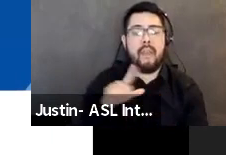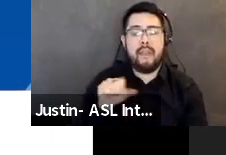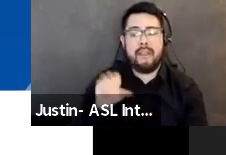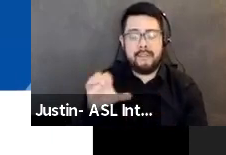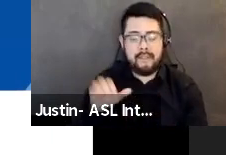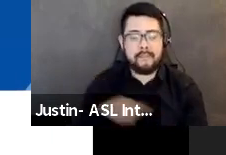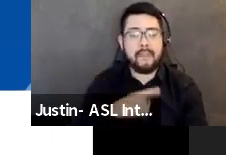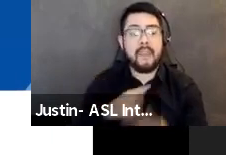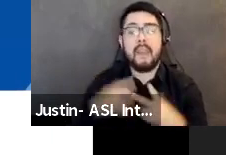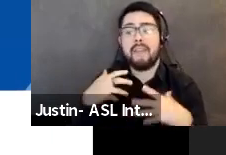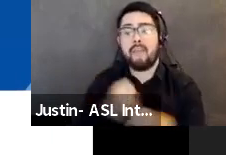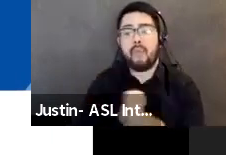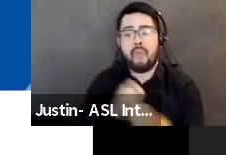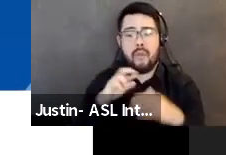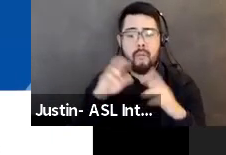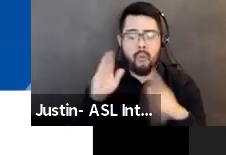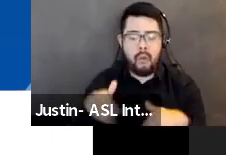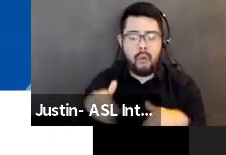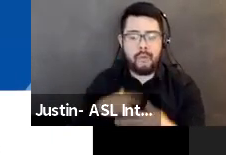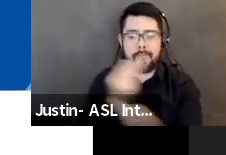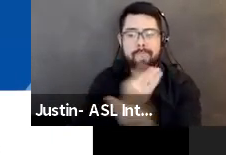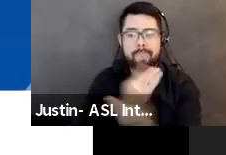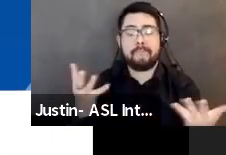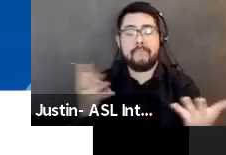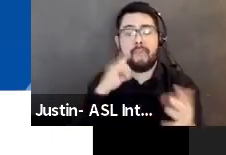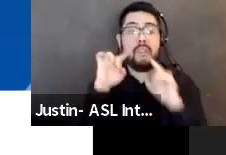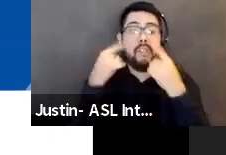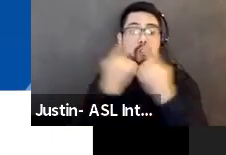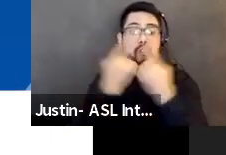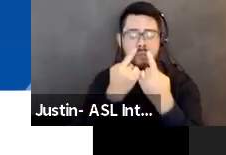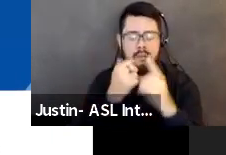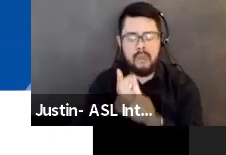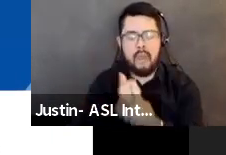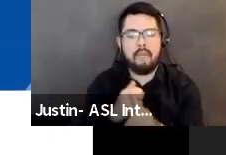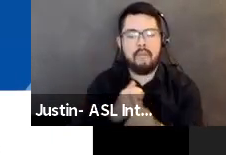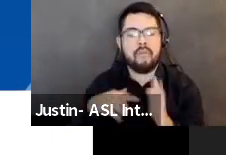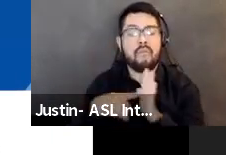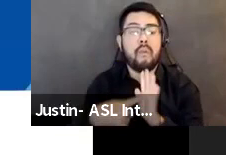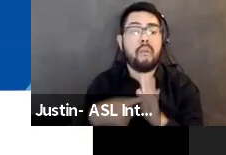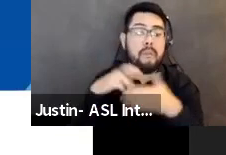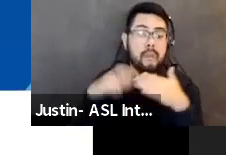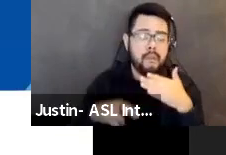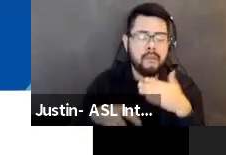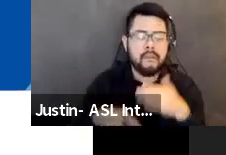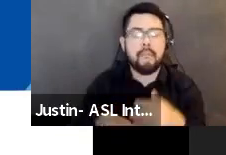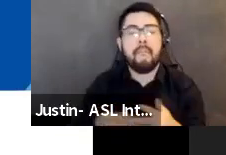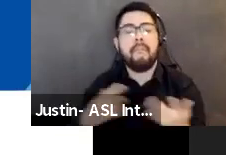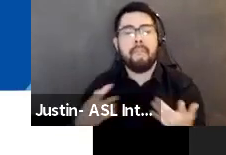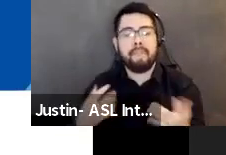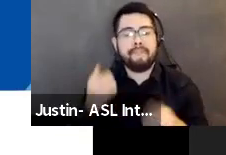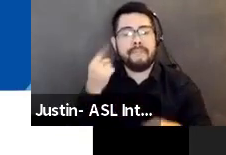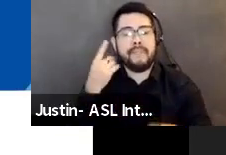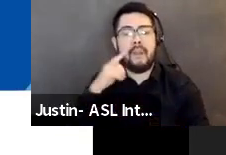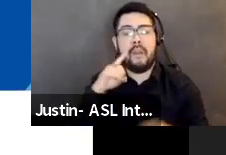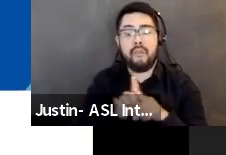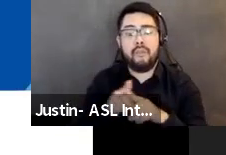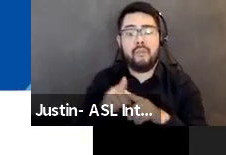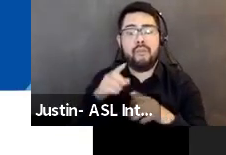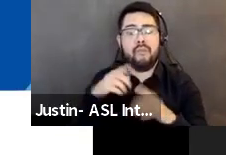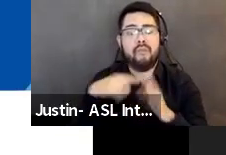was then also issued at a district level to show the results but also show the school by school